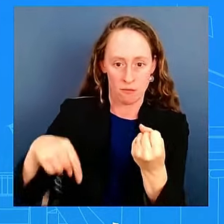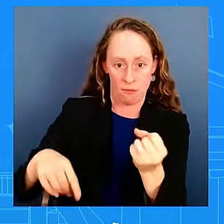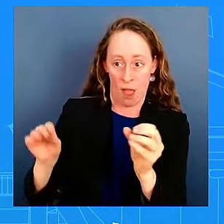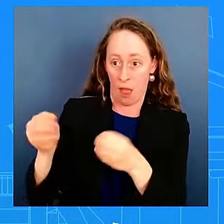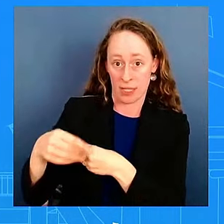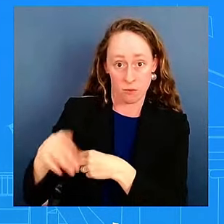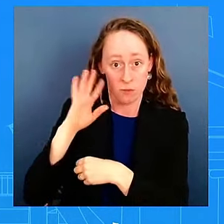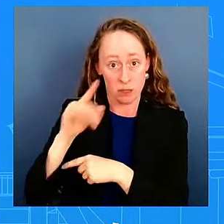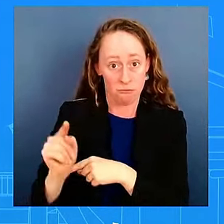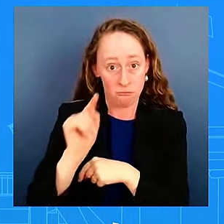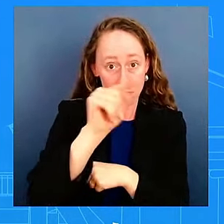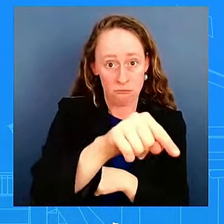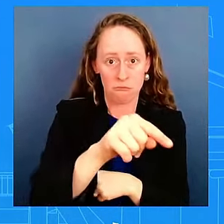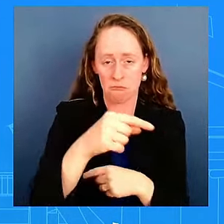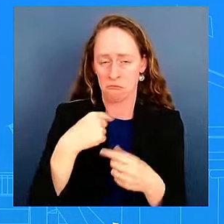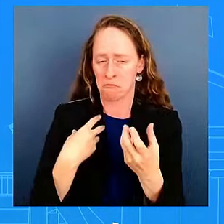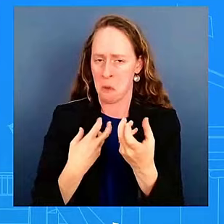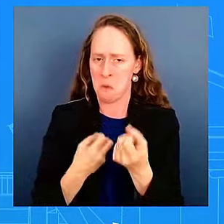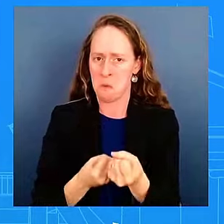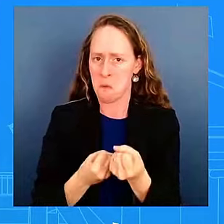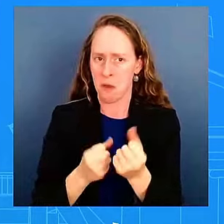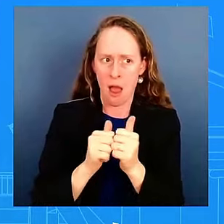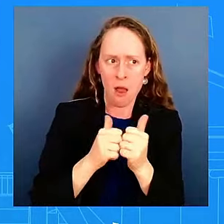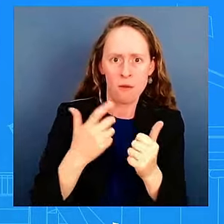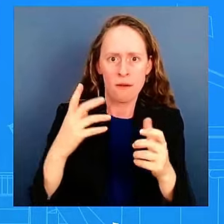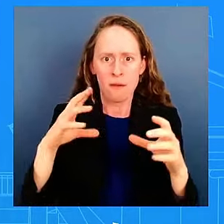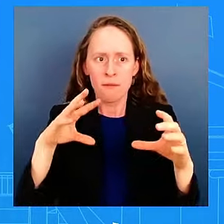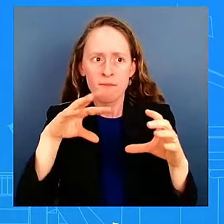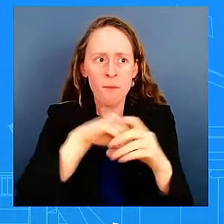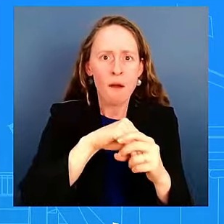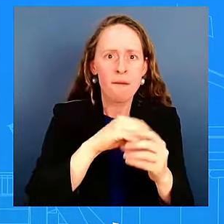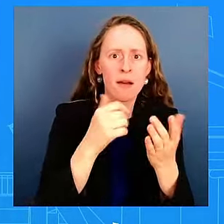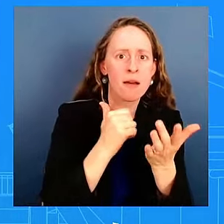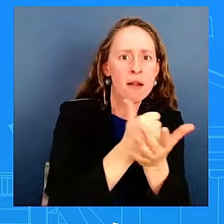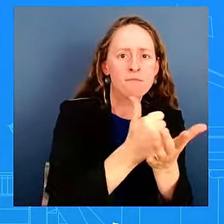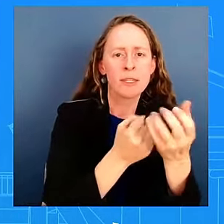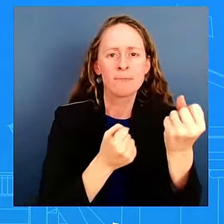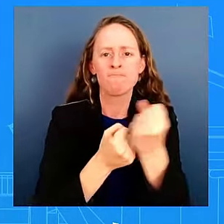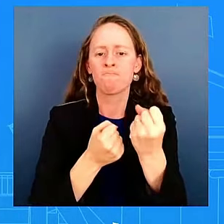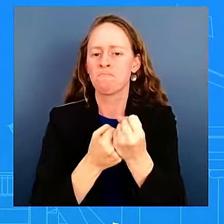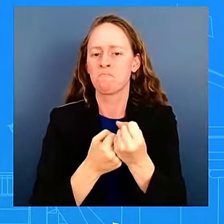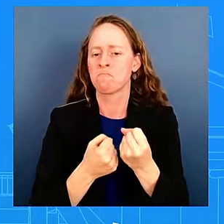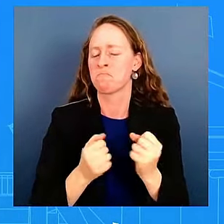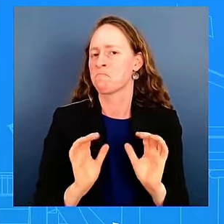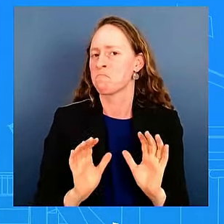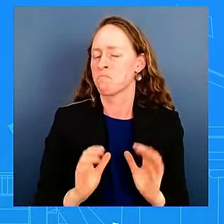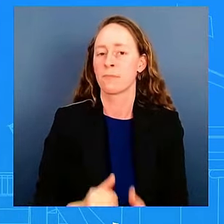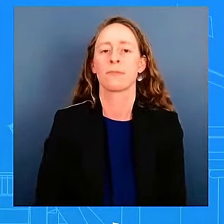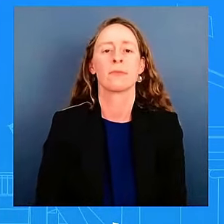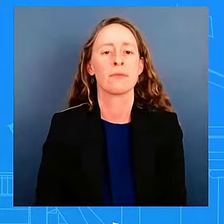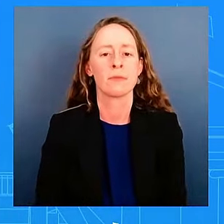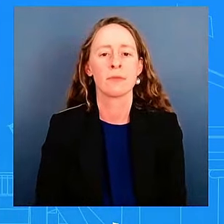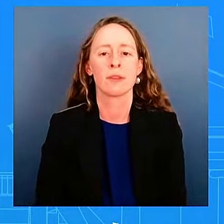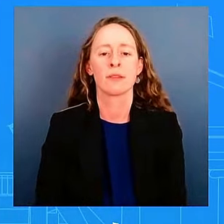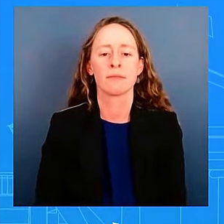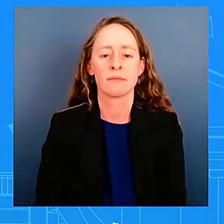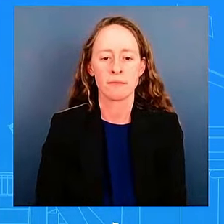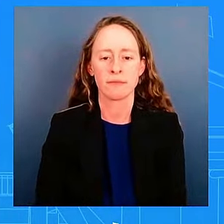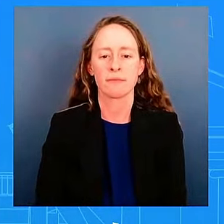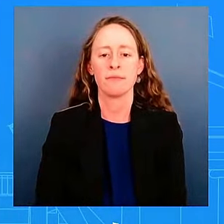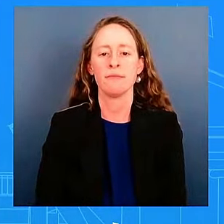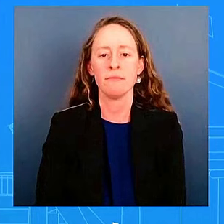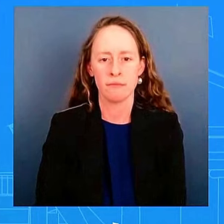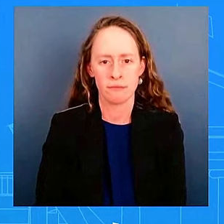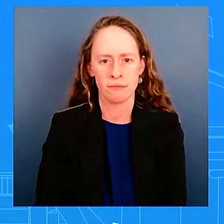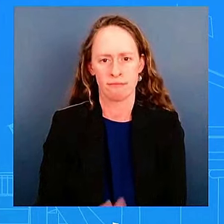assisting in the families and obviously the folks who attended. I would have to speak to them directly about that. But we need to